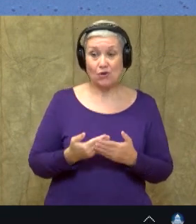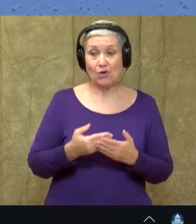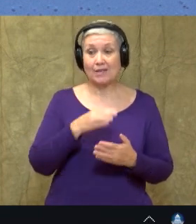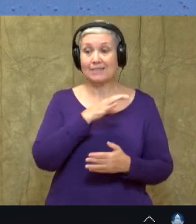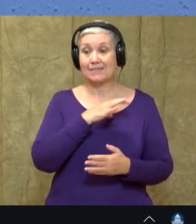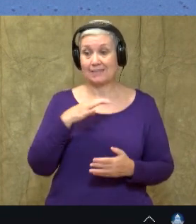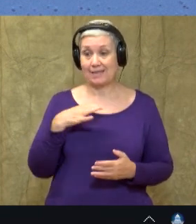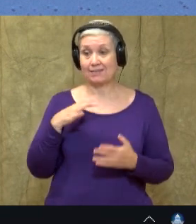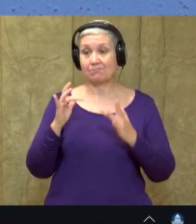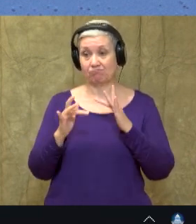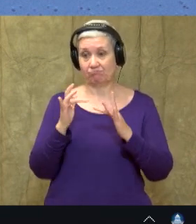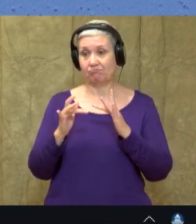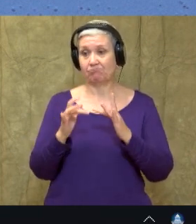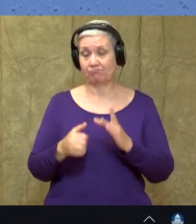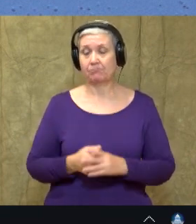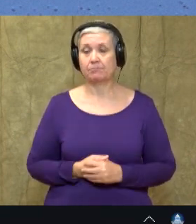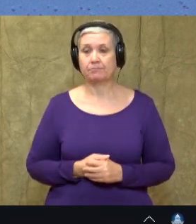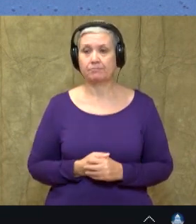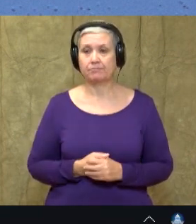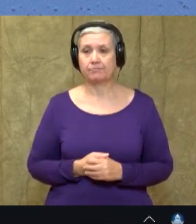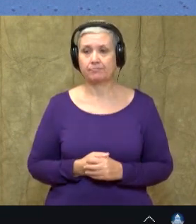your answers and don't be afraid.